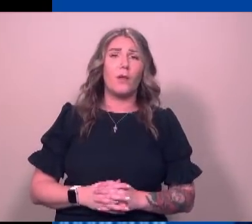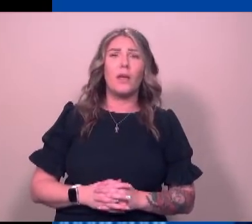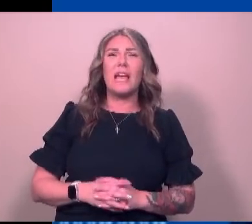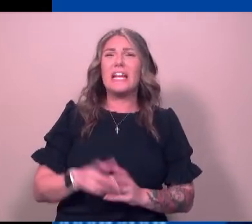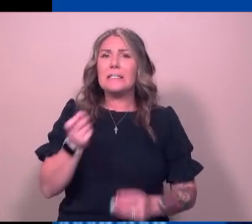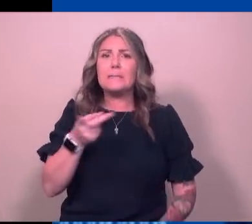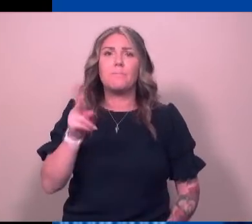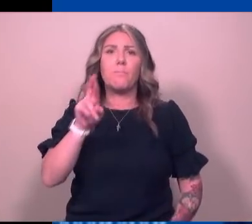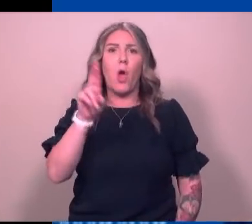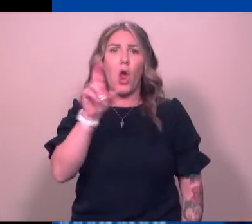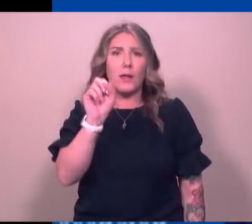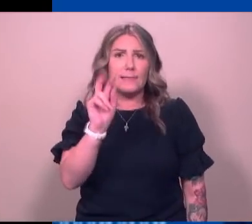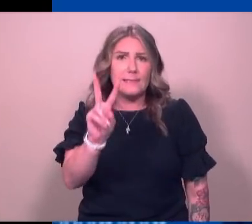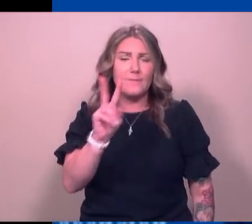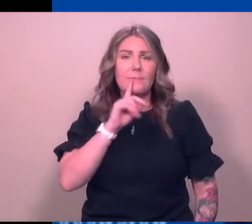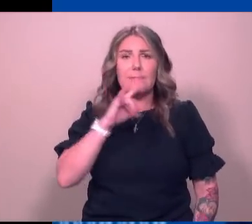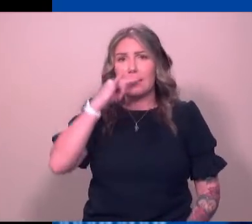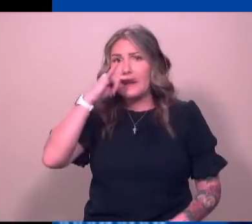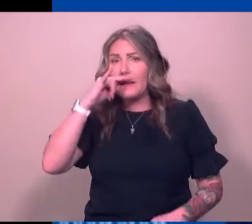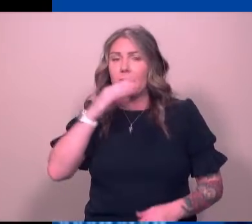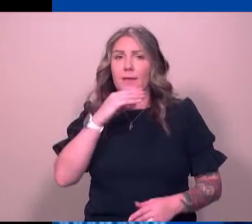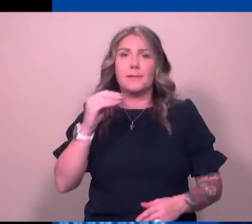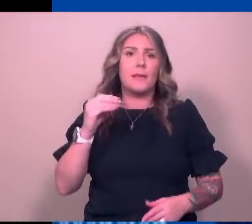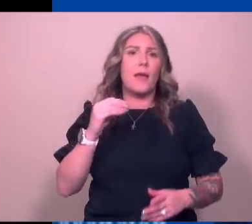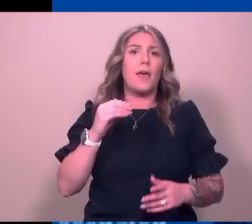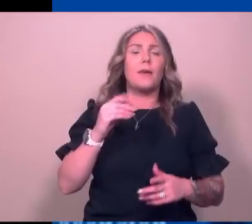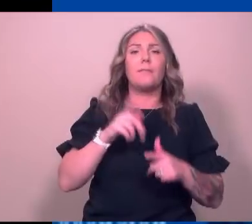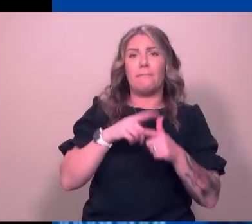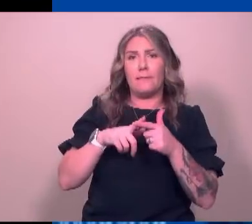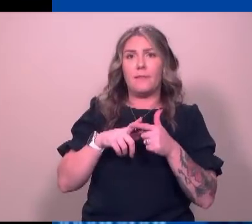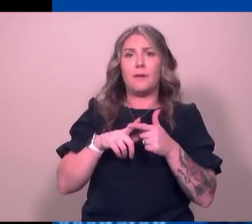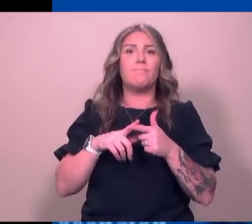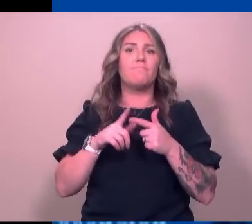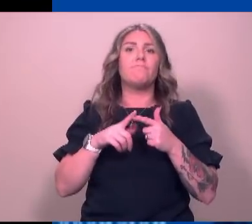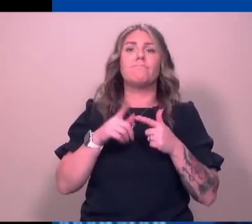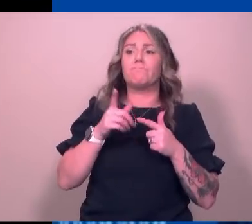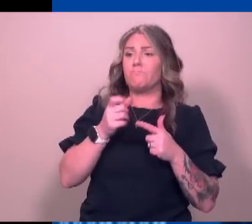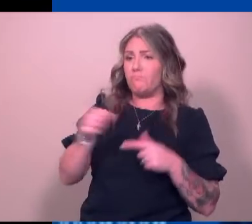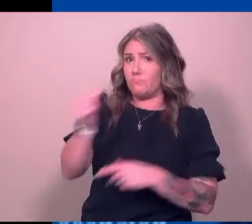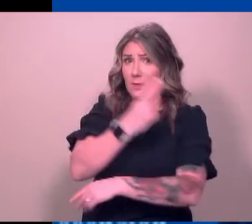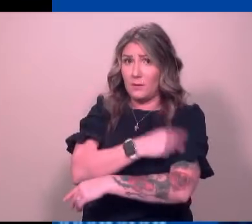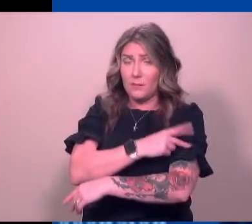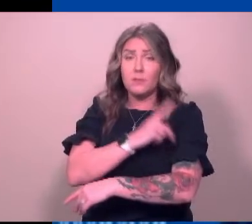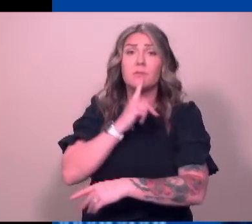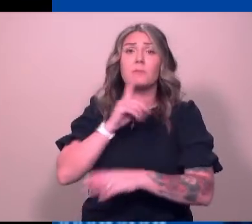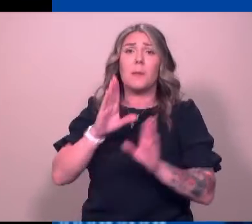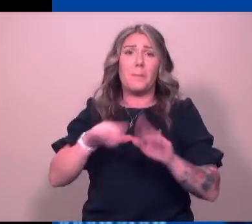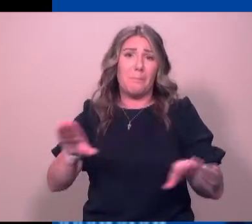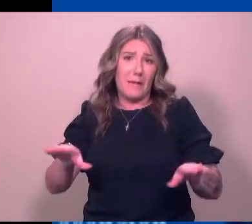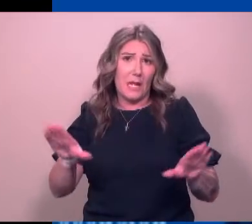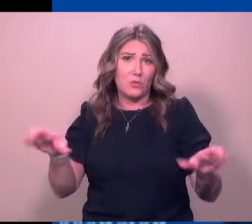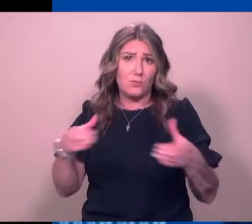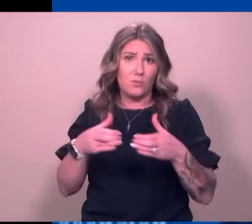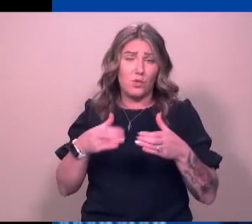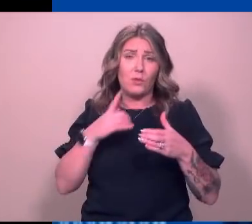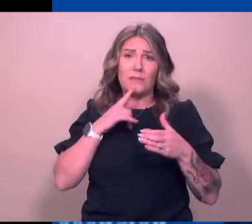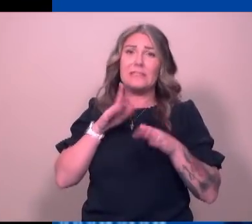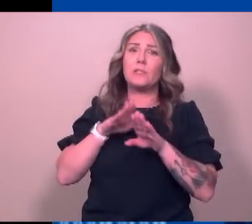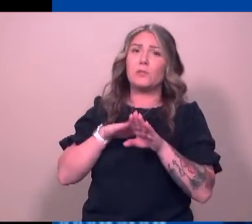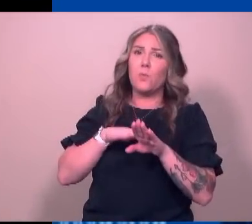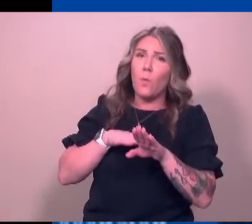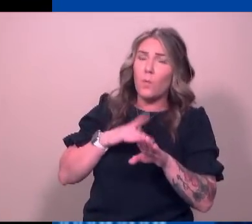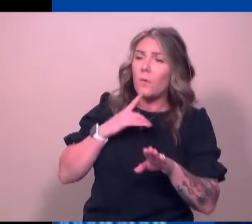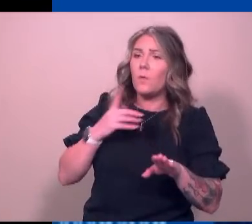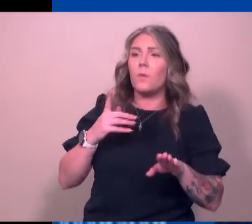RSV that happened with kids, and some of that did lead to hospitalization amongst the pediatric population. That has slowed down in